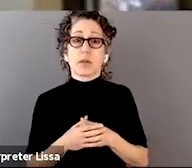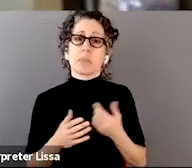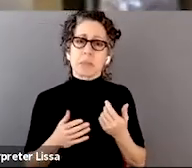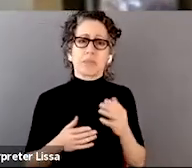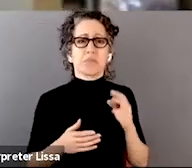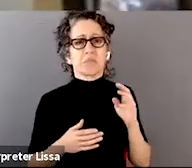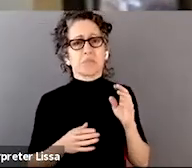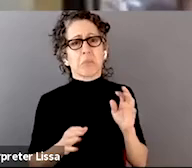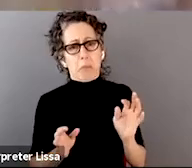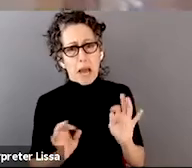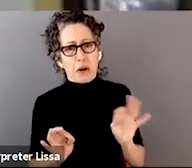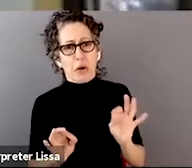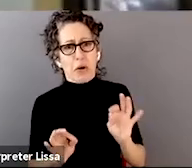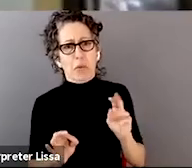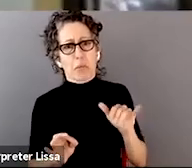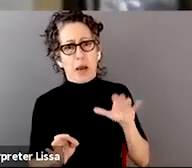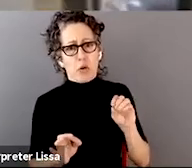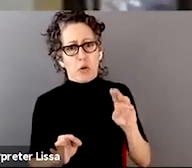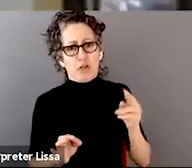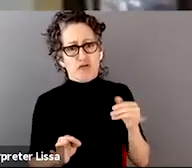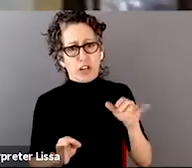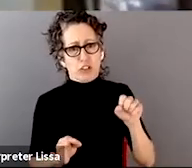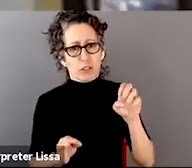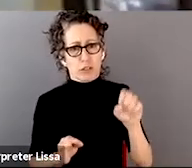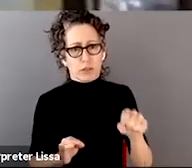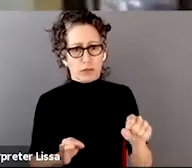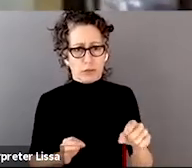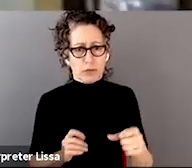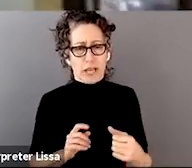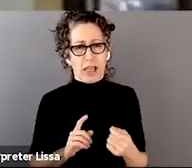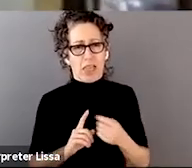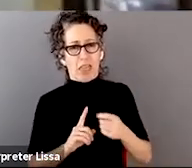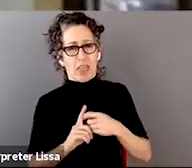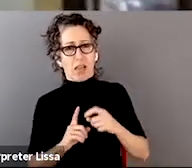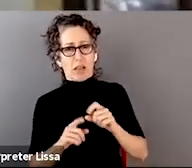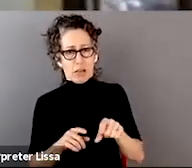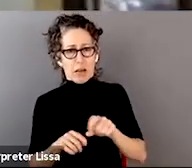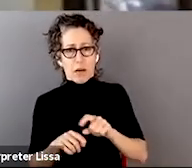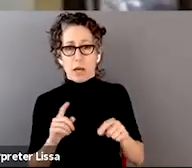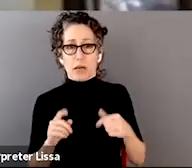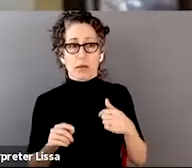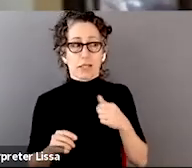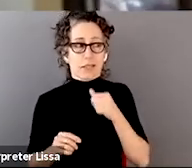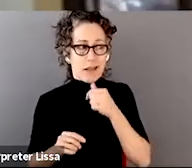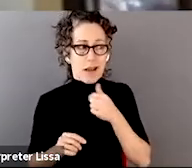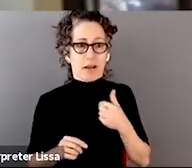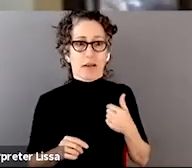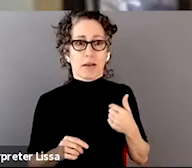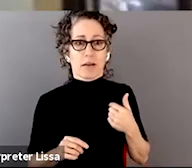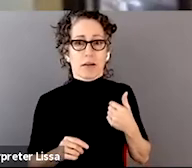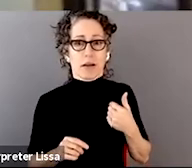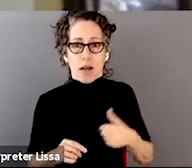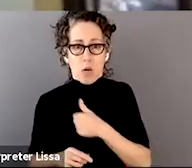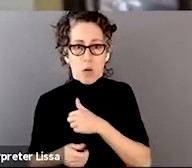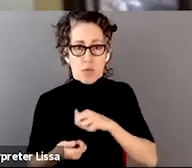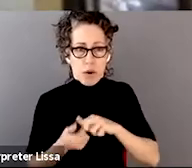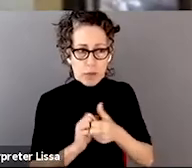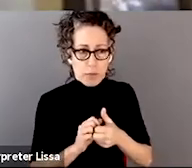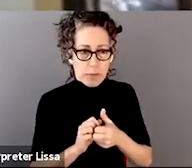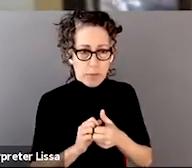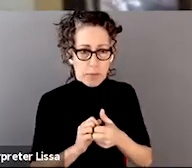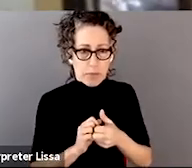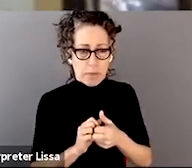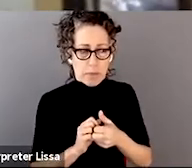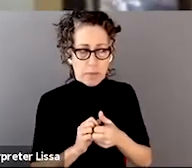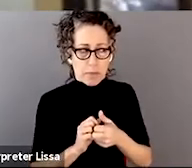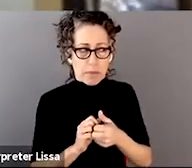me to continuously, and other people listening, to point out that it's not our problem, right? Like it's not the problem of the people not there. It's the problem of the people